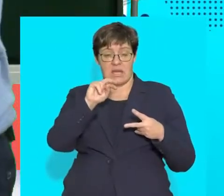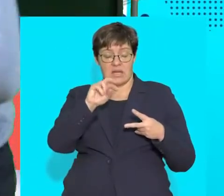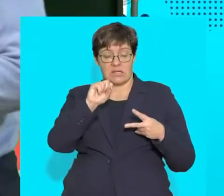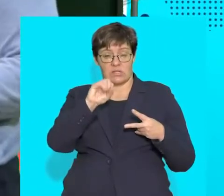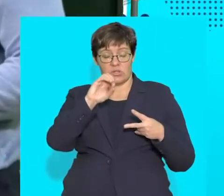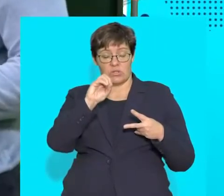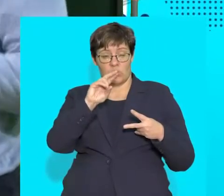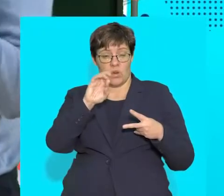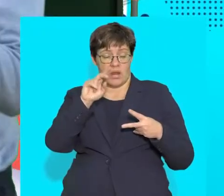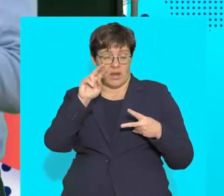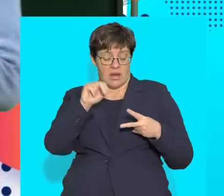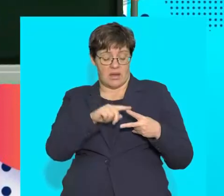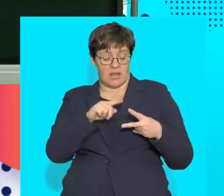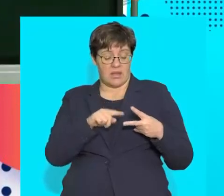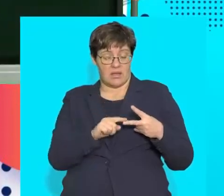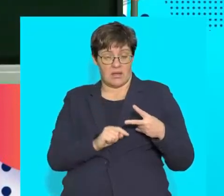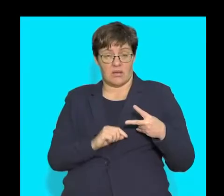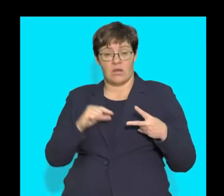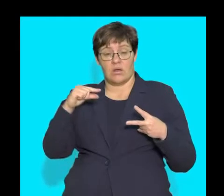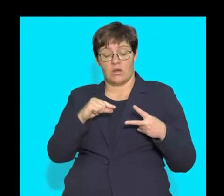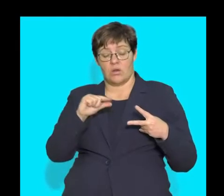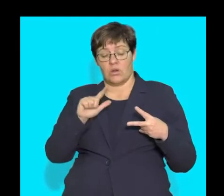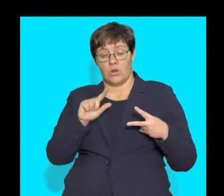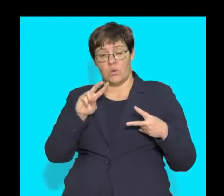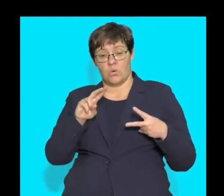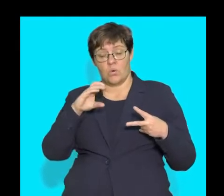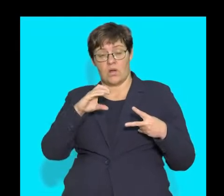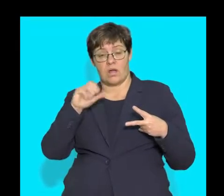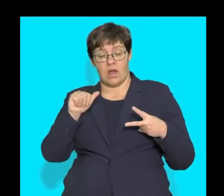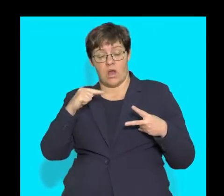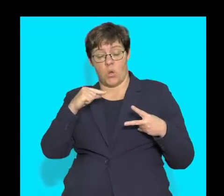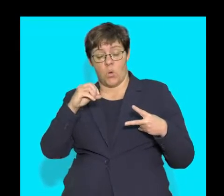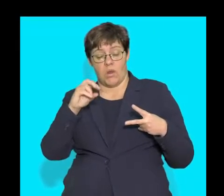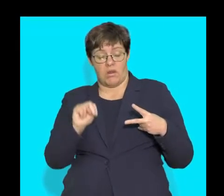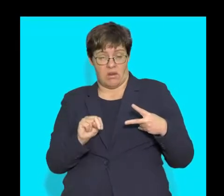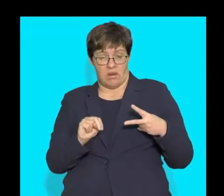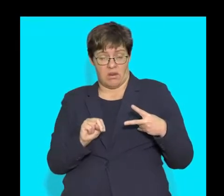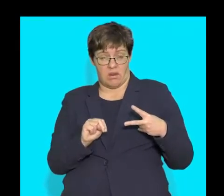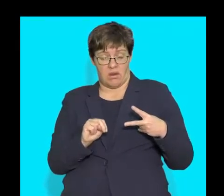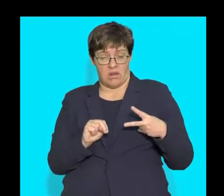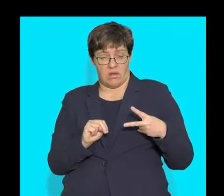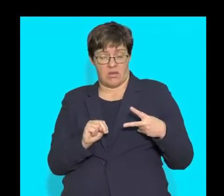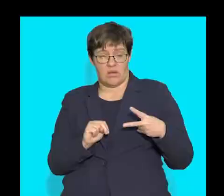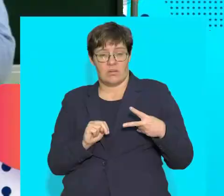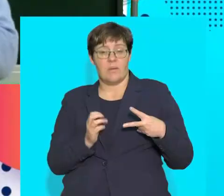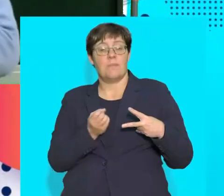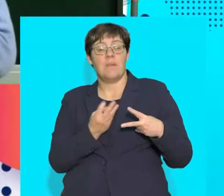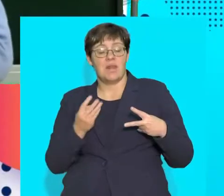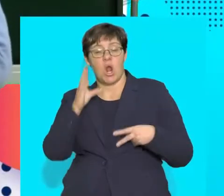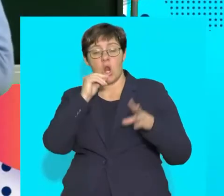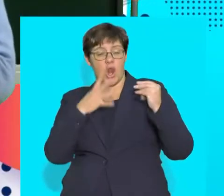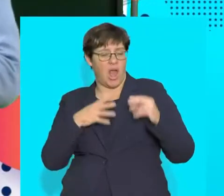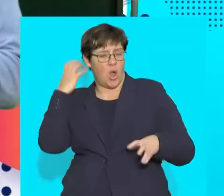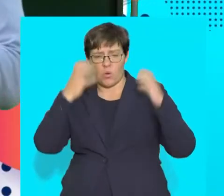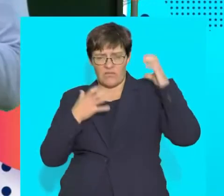remember. The other hormone is called glucagon. And the reason why I pause at this moment is often we get learners